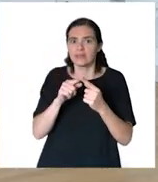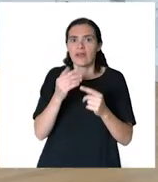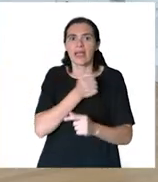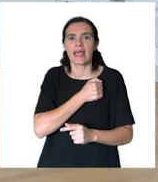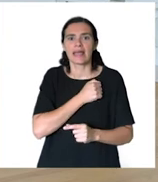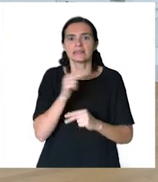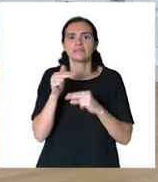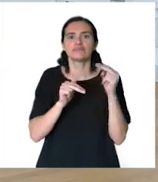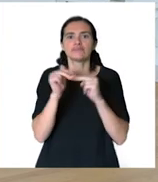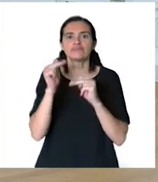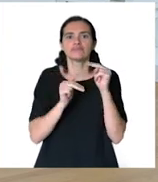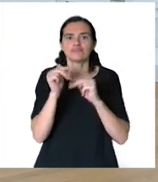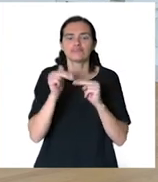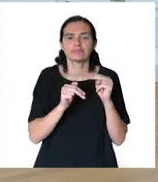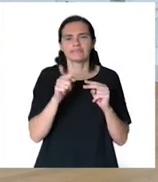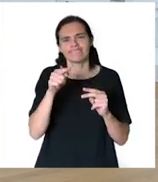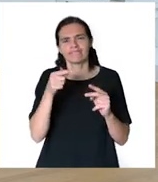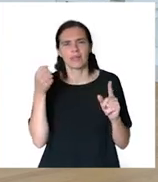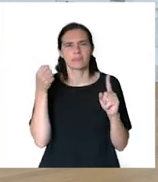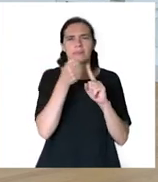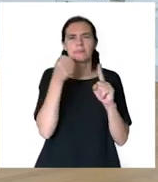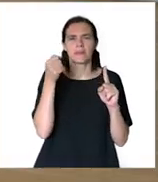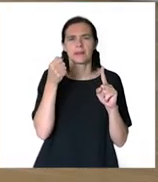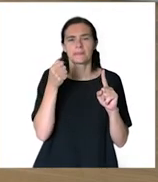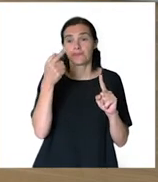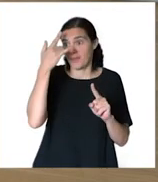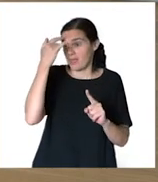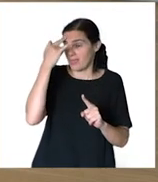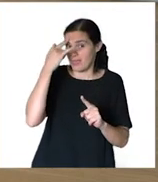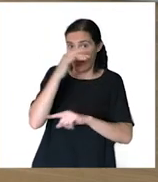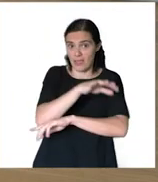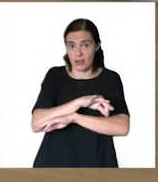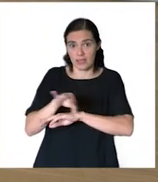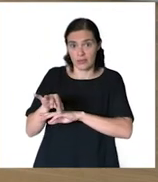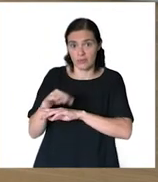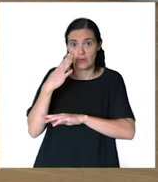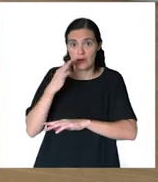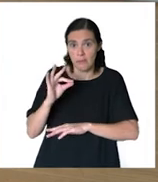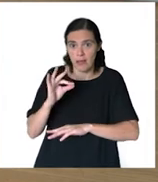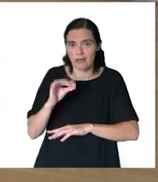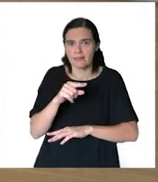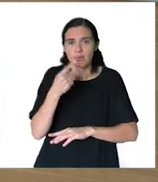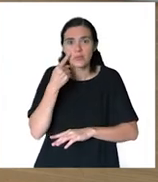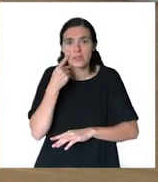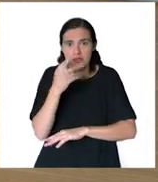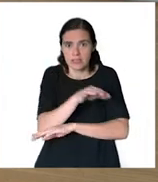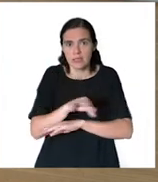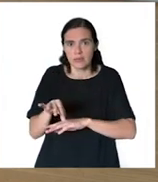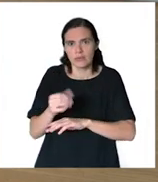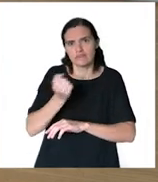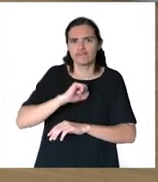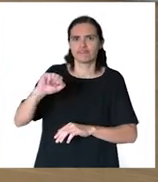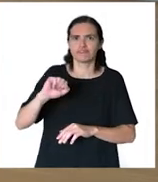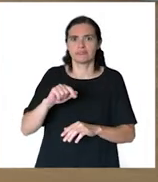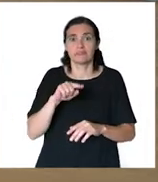houses that defy conventional architectural wisdom. I'm going to read